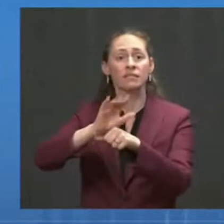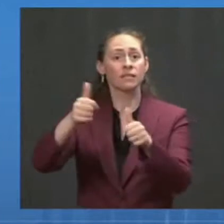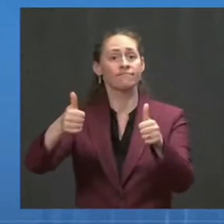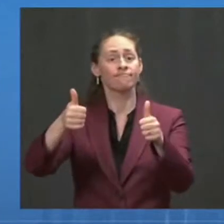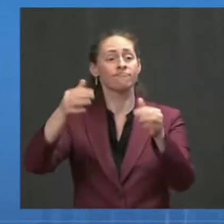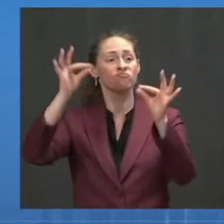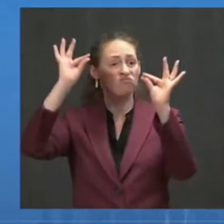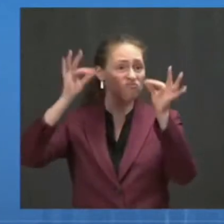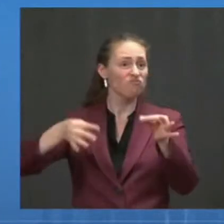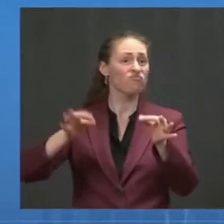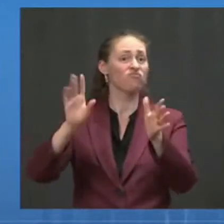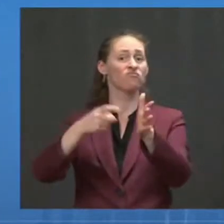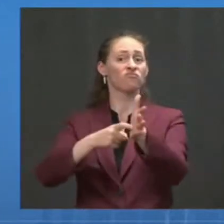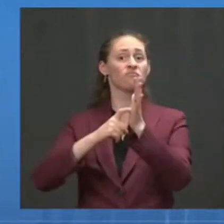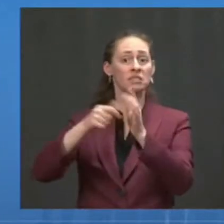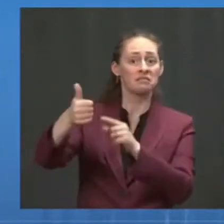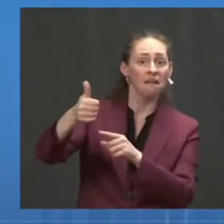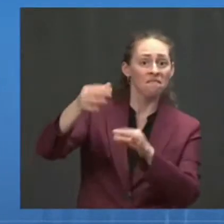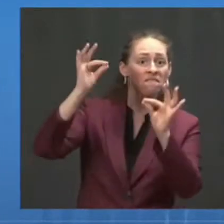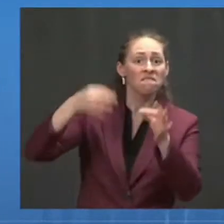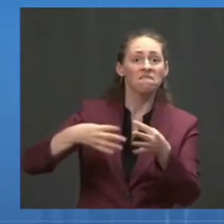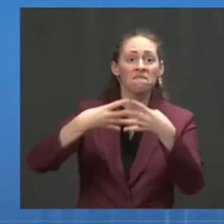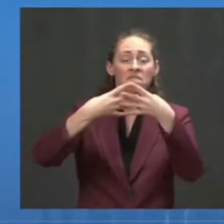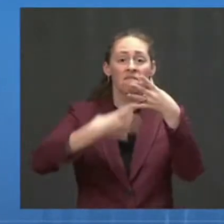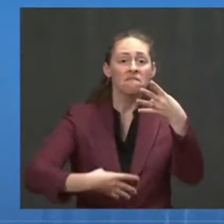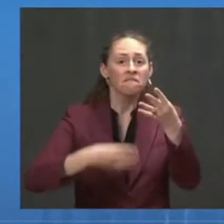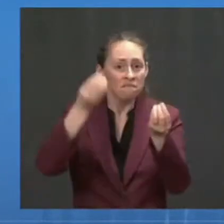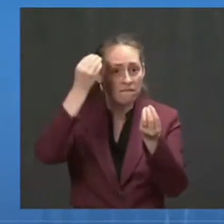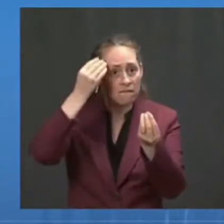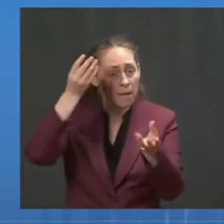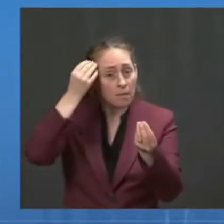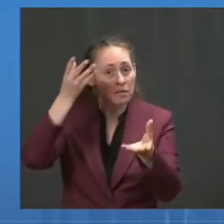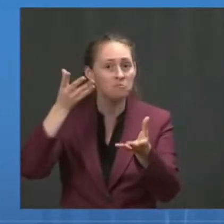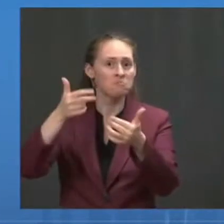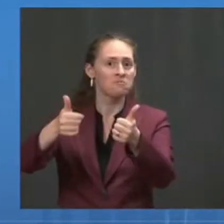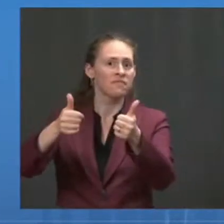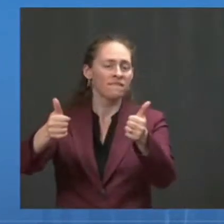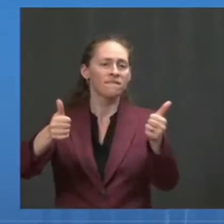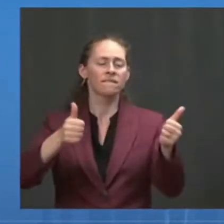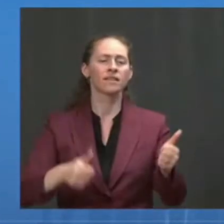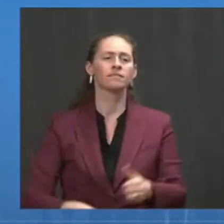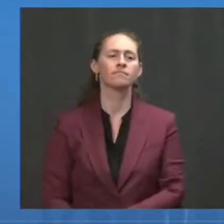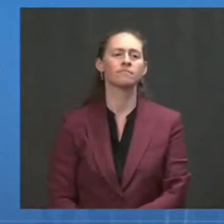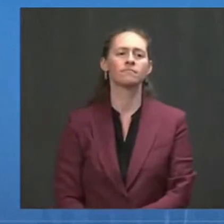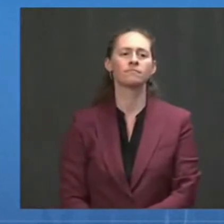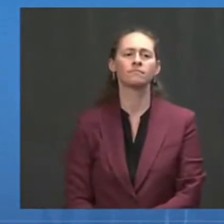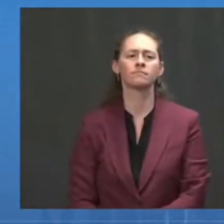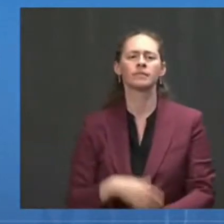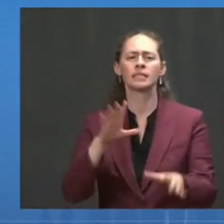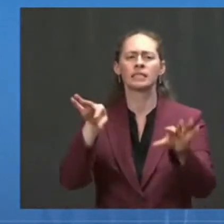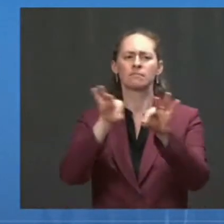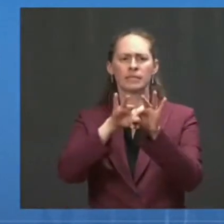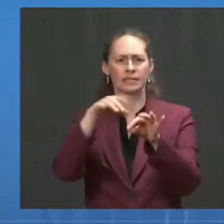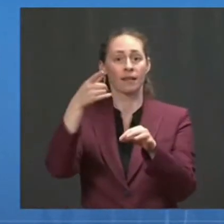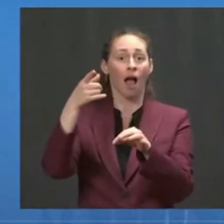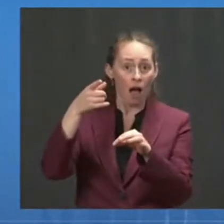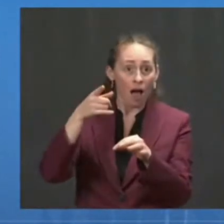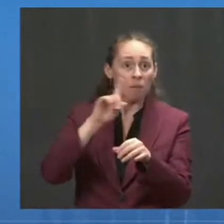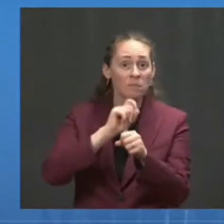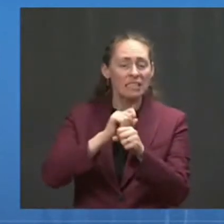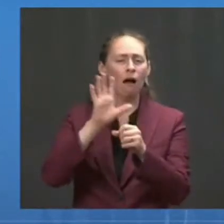standards, including affordability, being available both digitally and on paper, and importantly, protecting